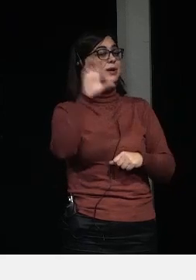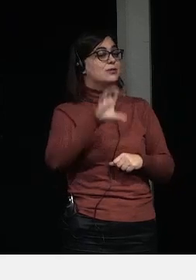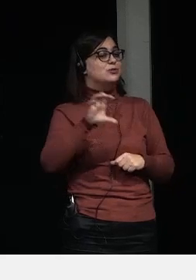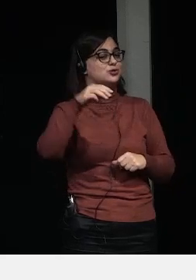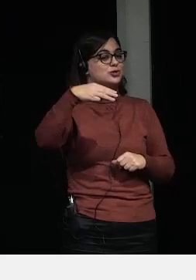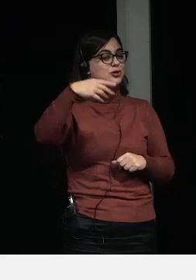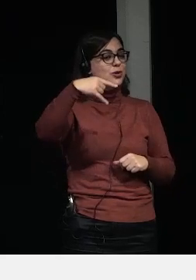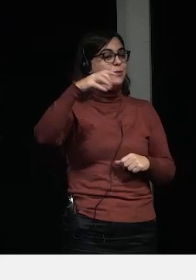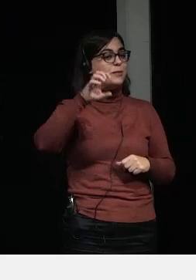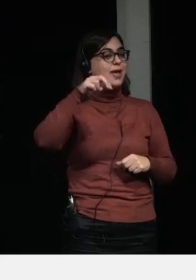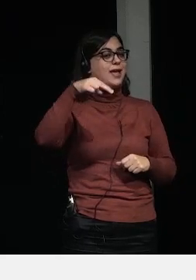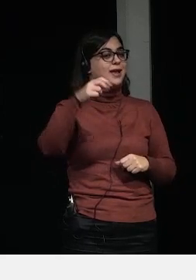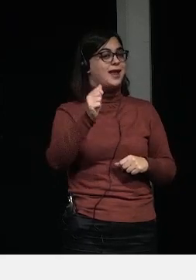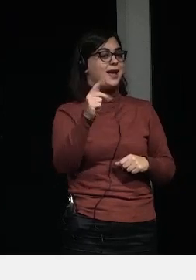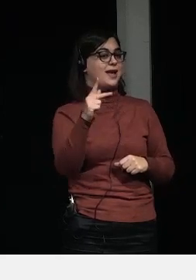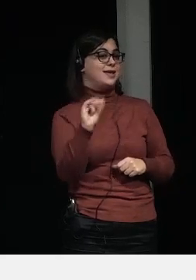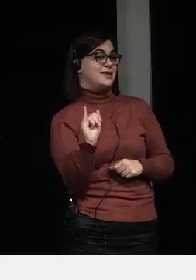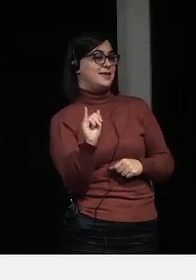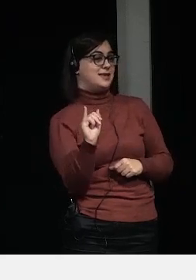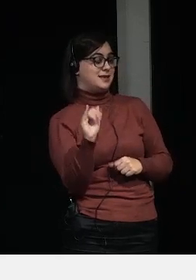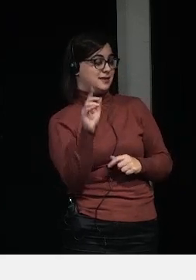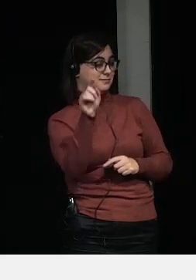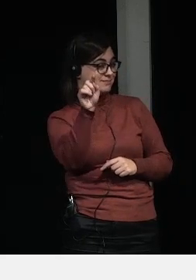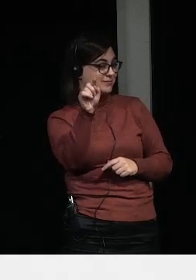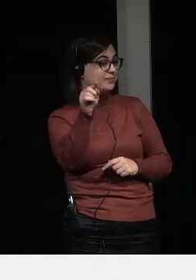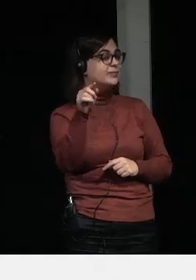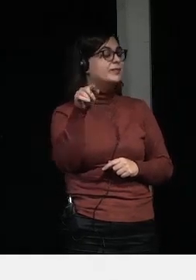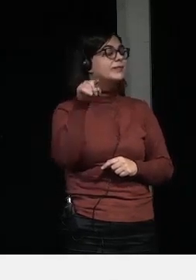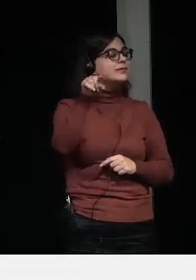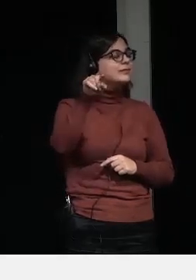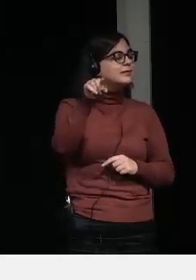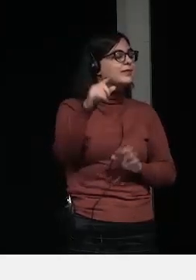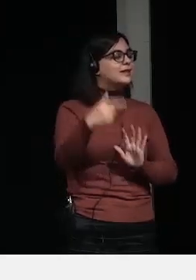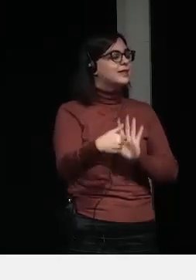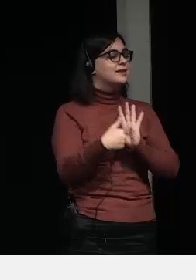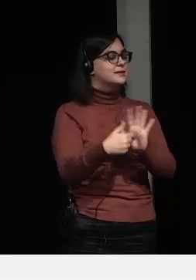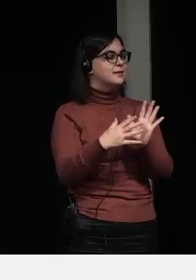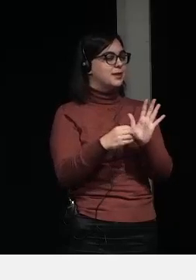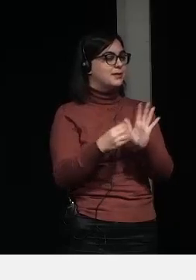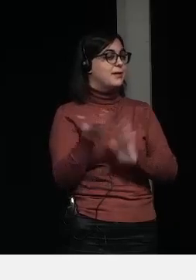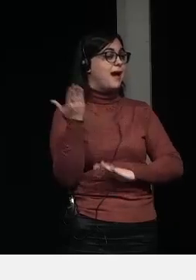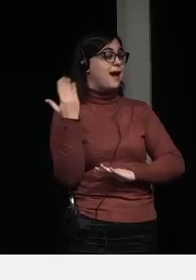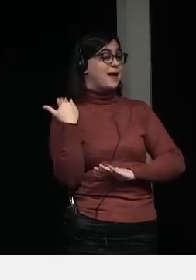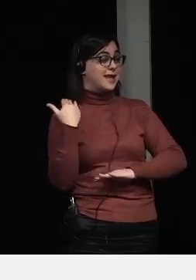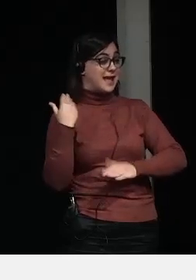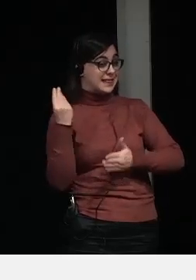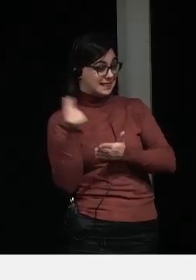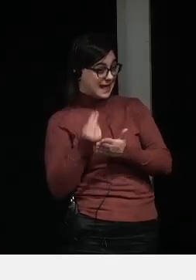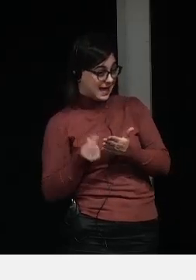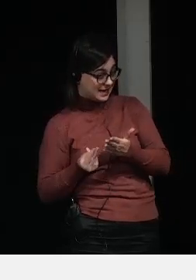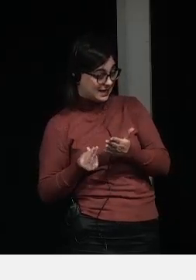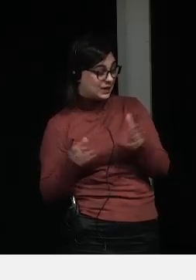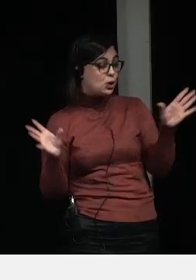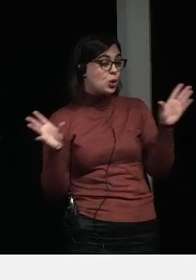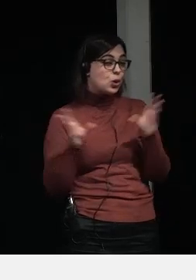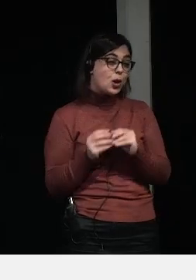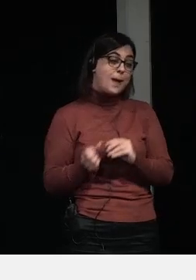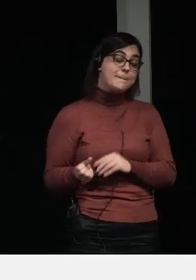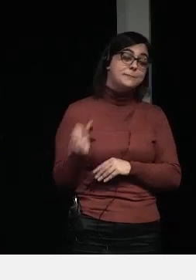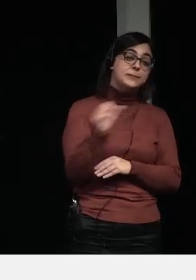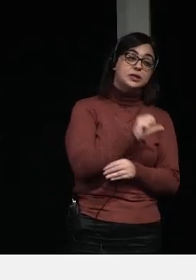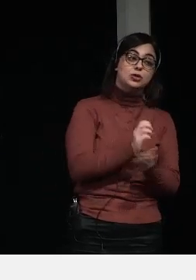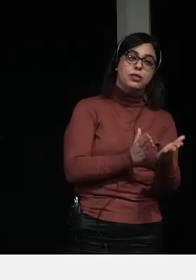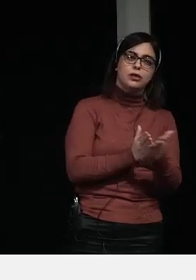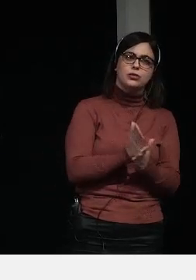useful support for the restorative justice practice. Let us start with this one. And it is